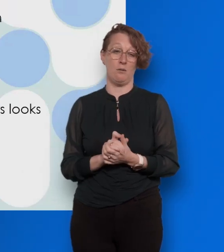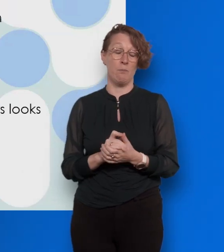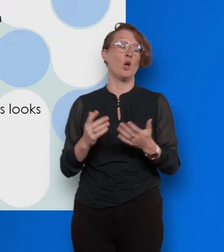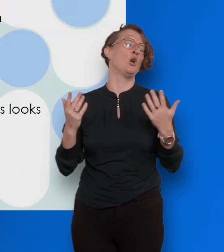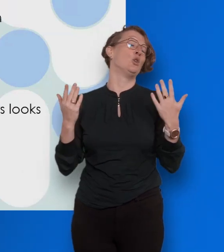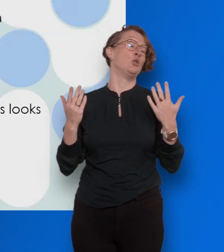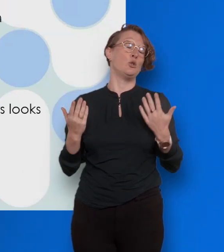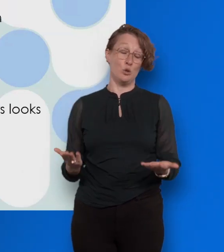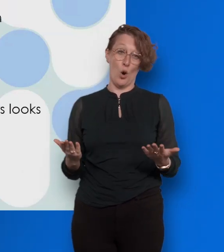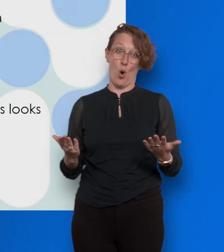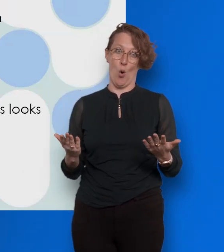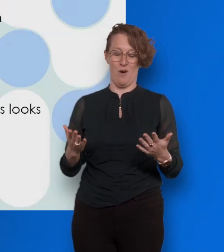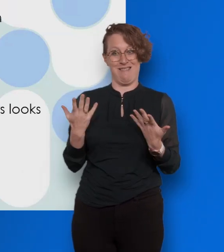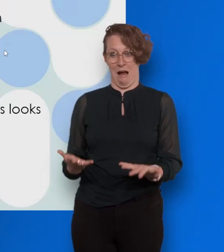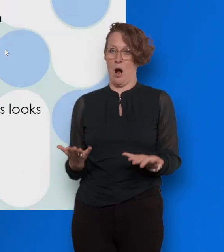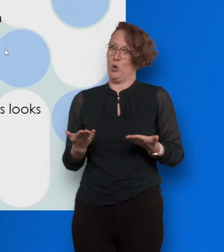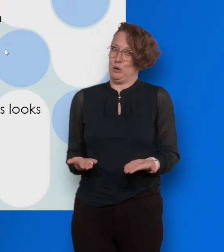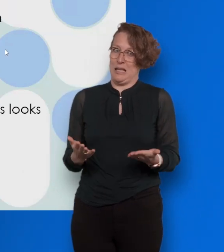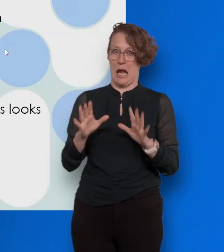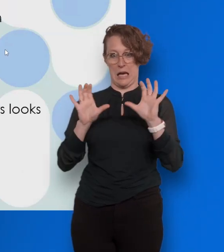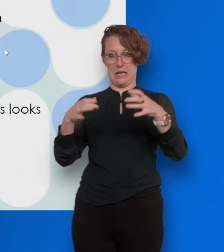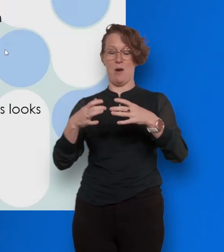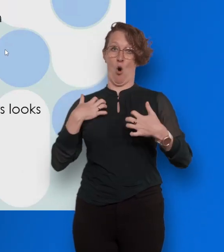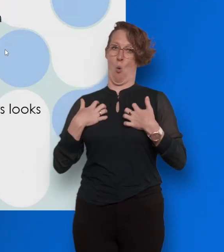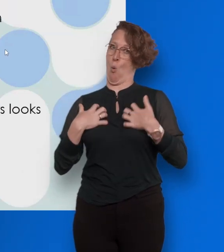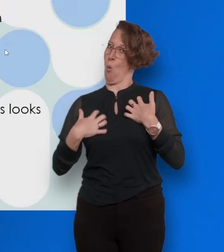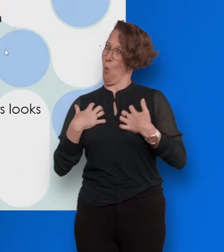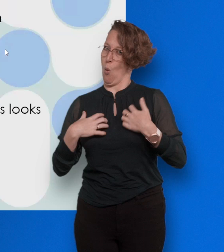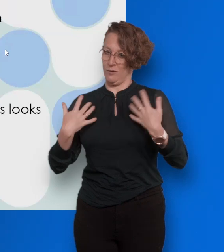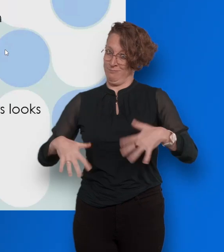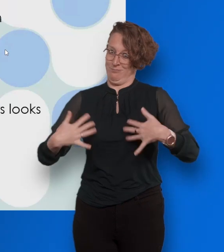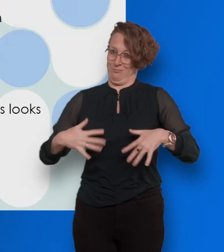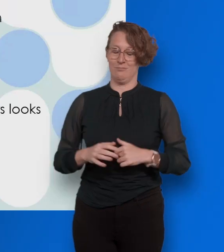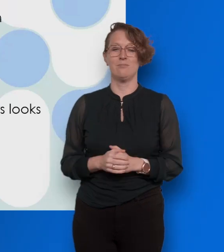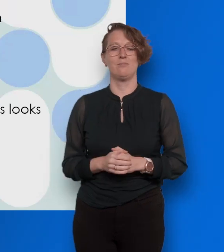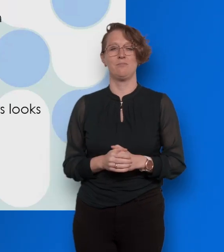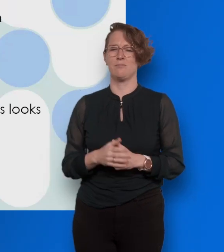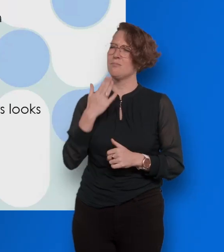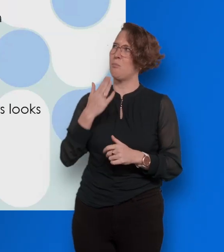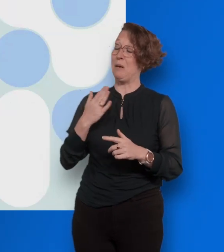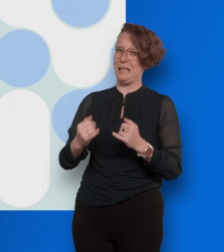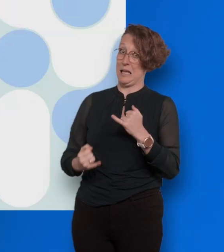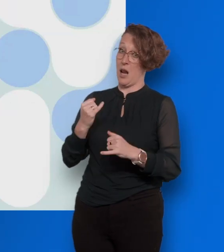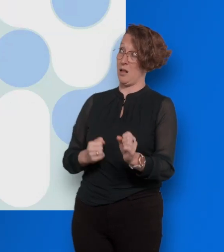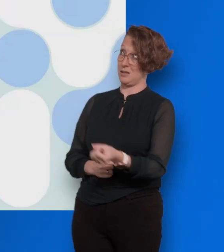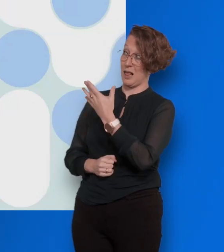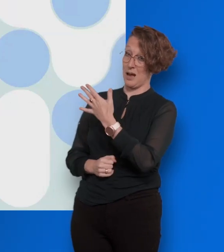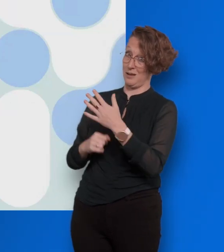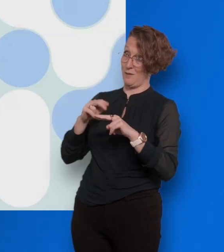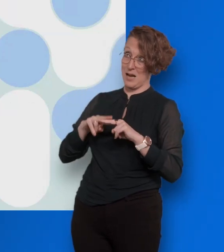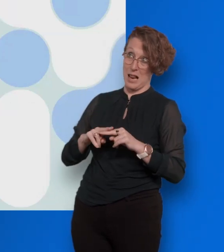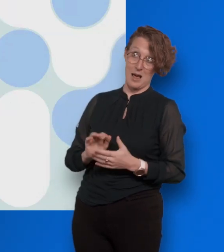So this is why we are very excited about today's seminar. If you could go to my last slide, please,